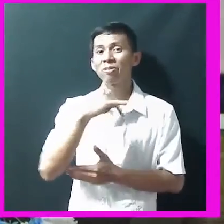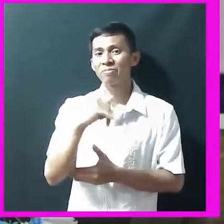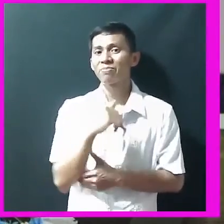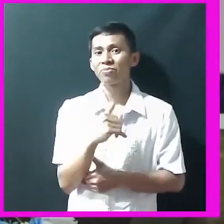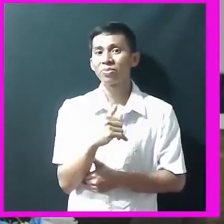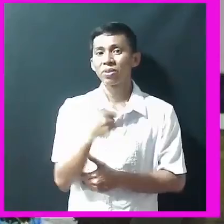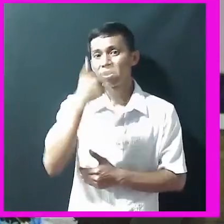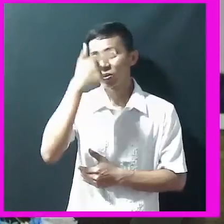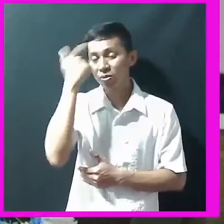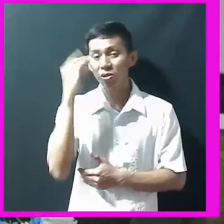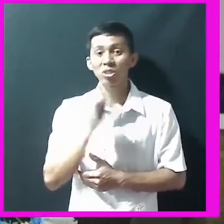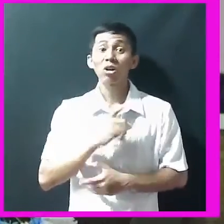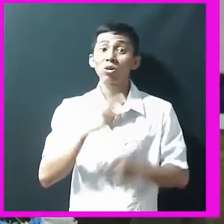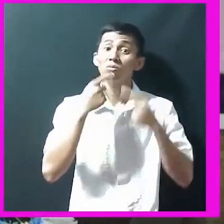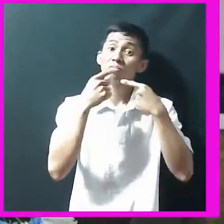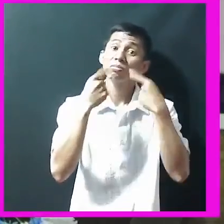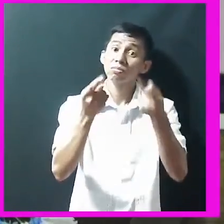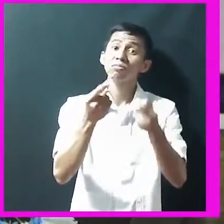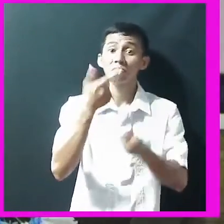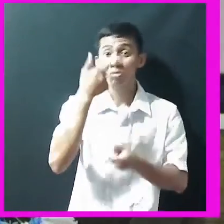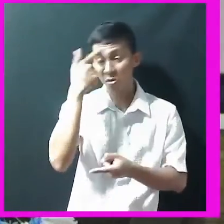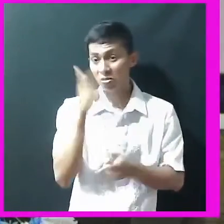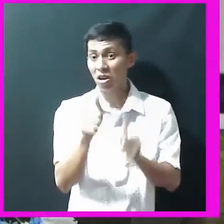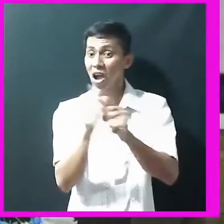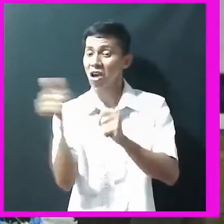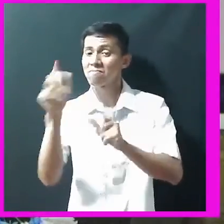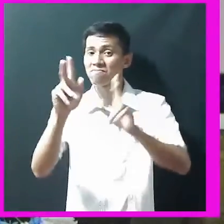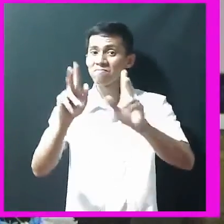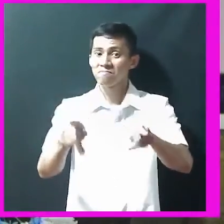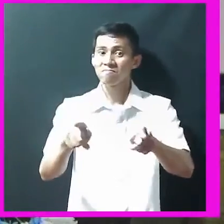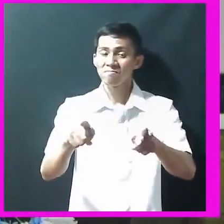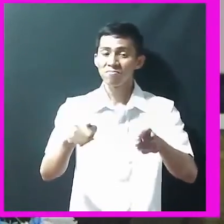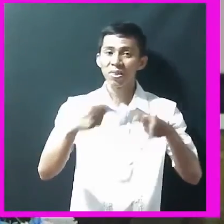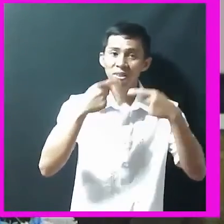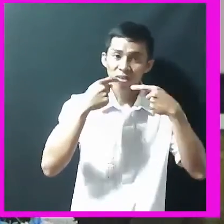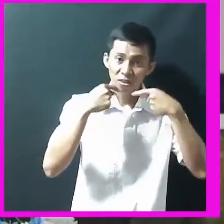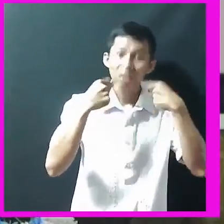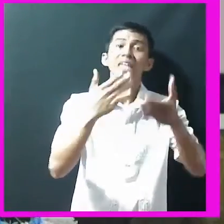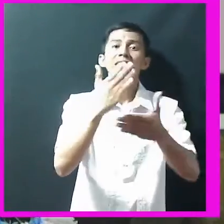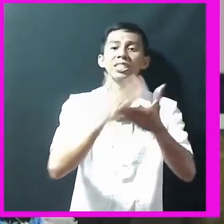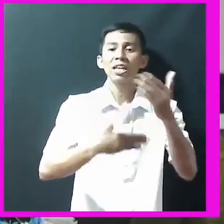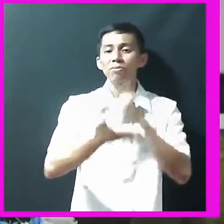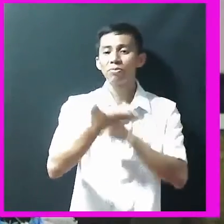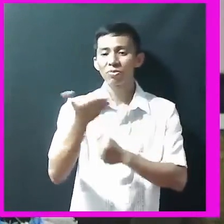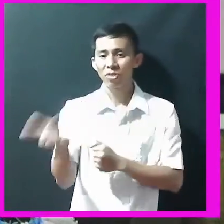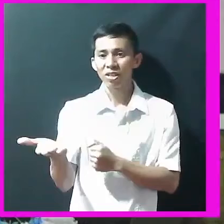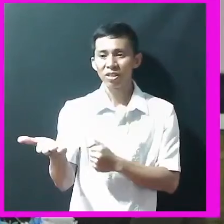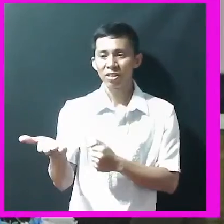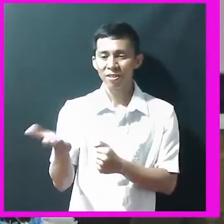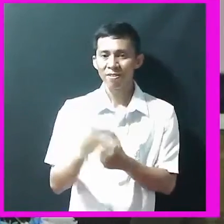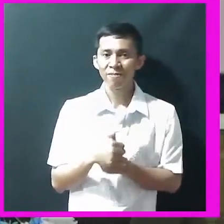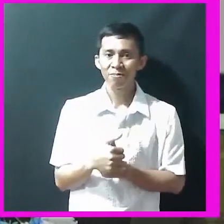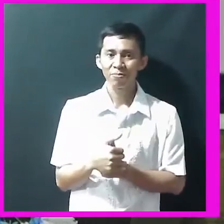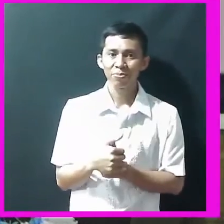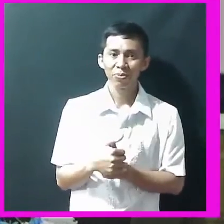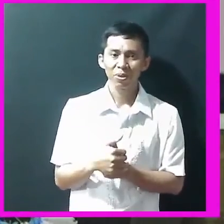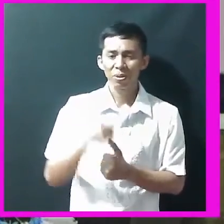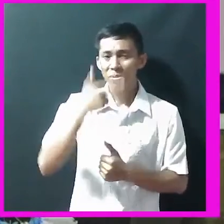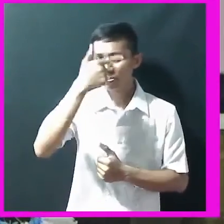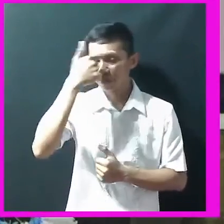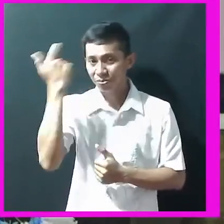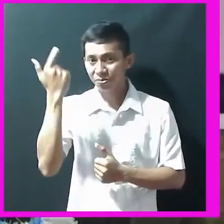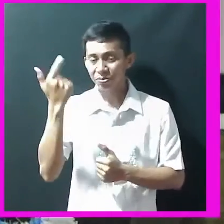kay nagsulti kung unsa sila? It tells something that they don't want because they